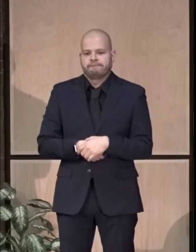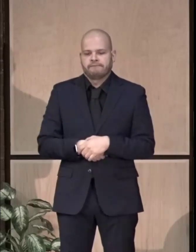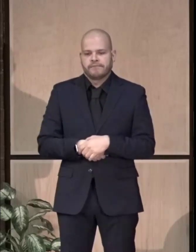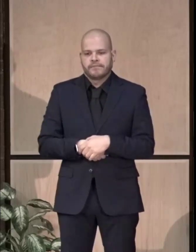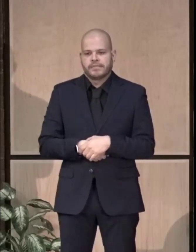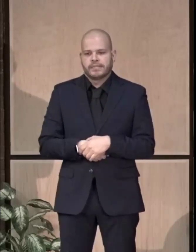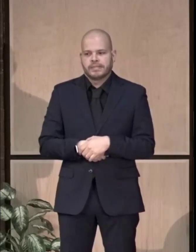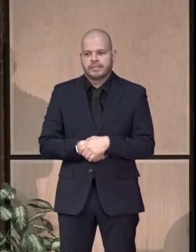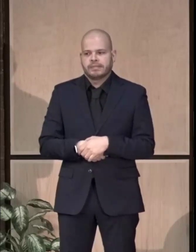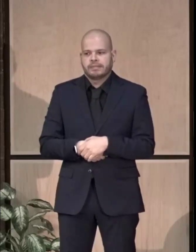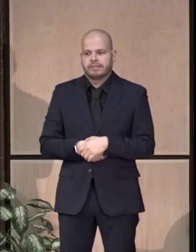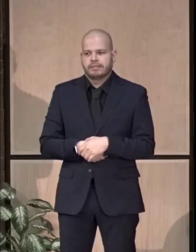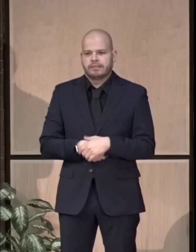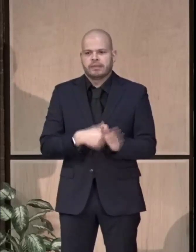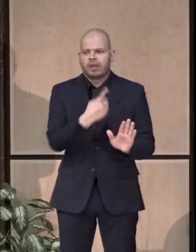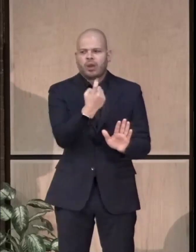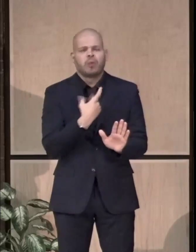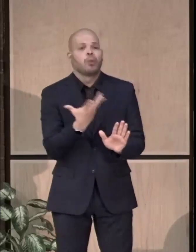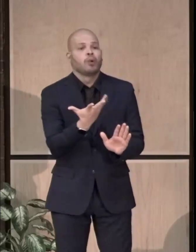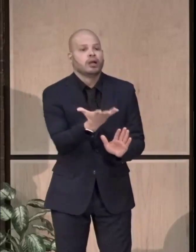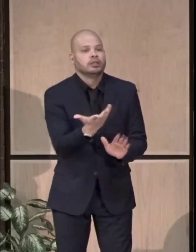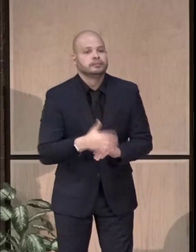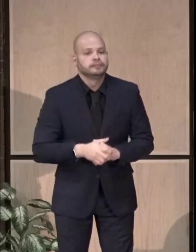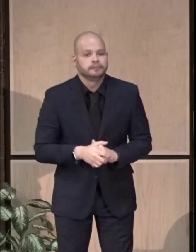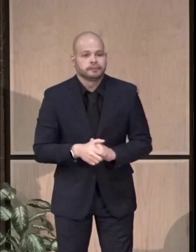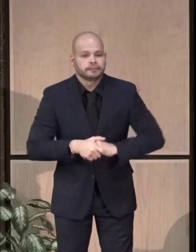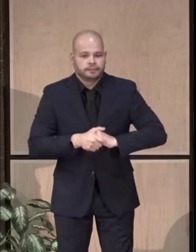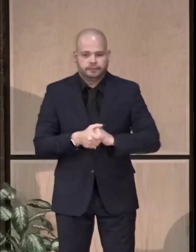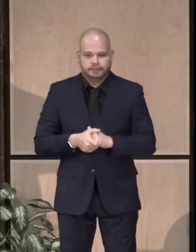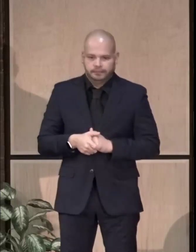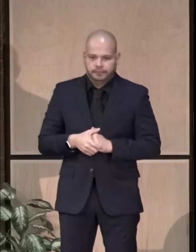So what is your question, sir? Just if you can rephrase it.